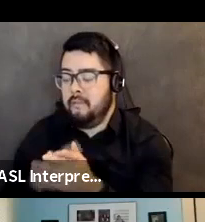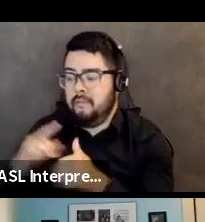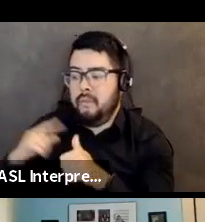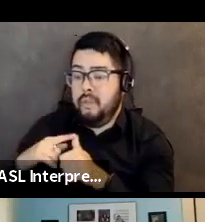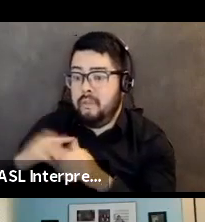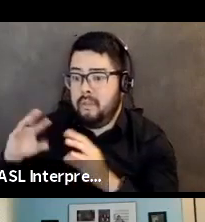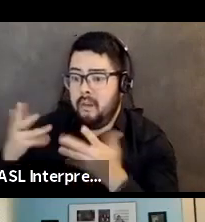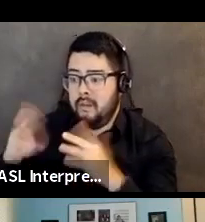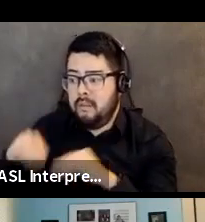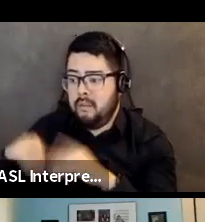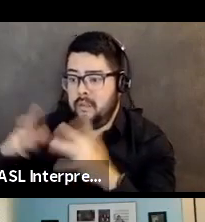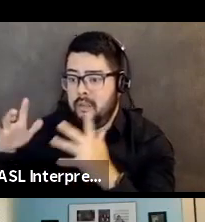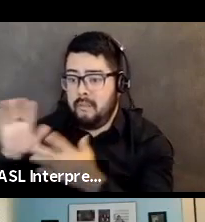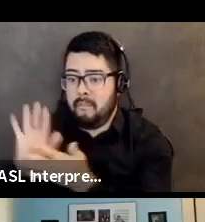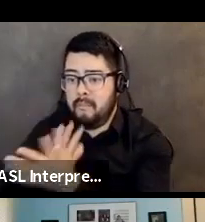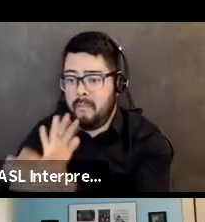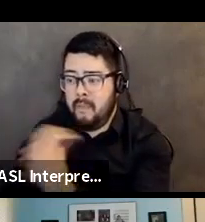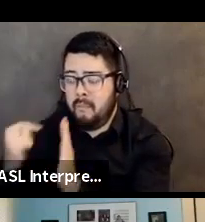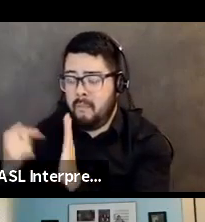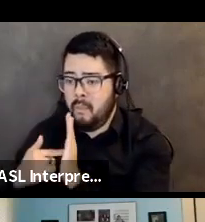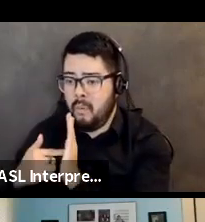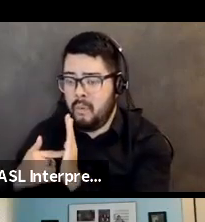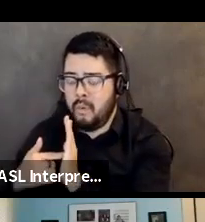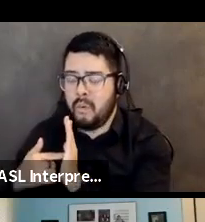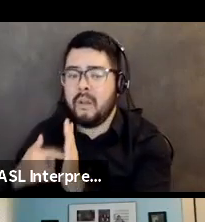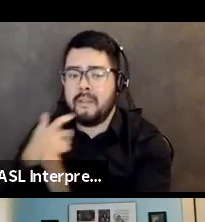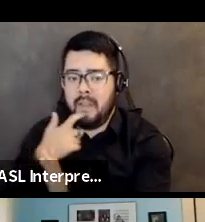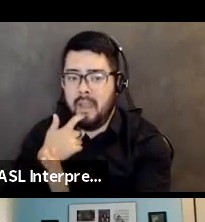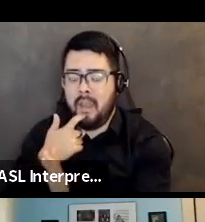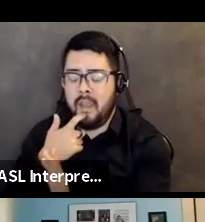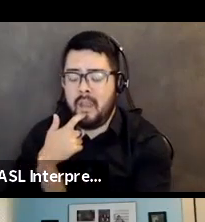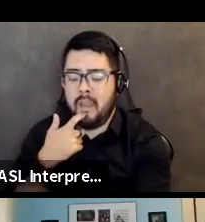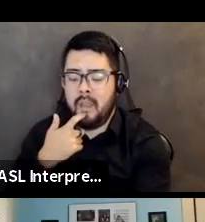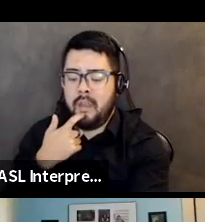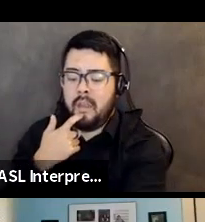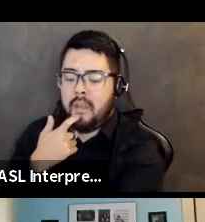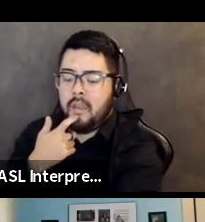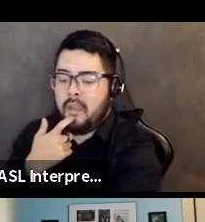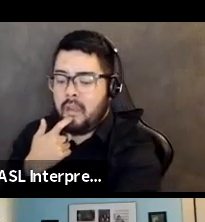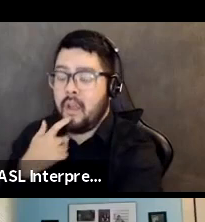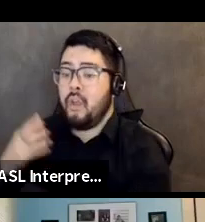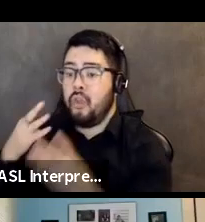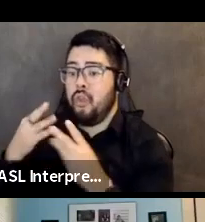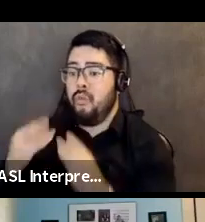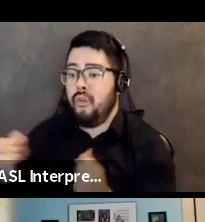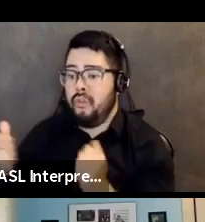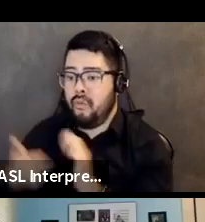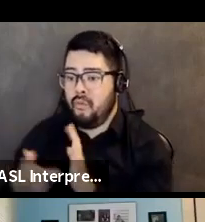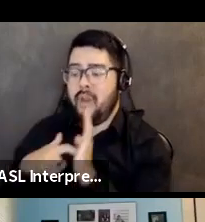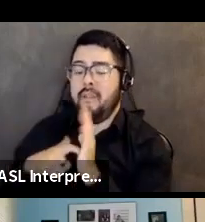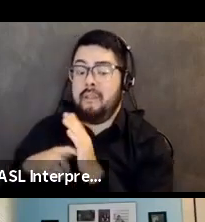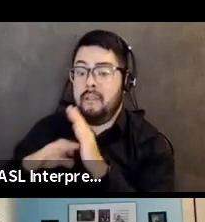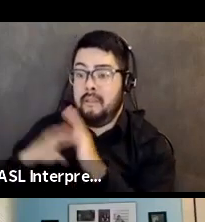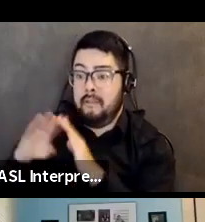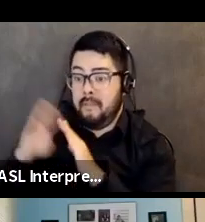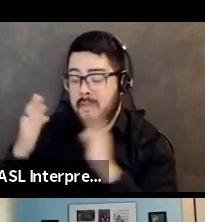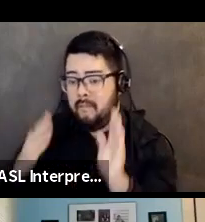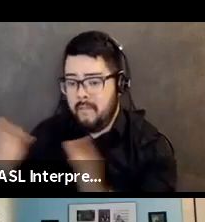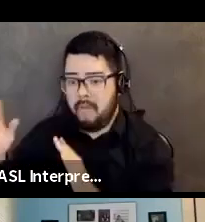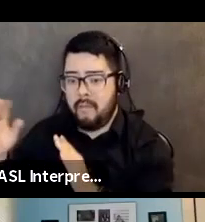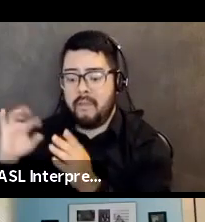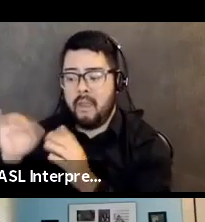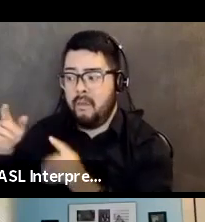resolution that that we need that the resolution calls for the development of a plan that's provided to us as a